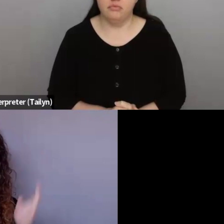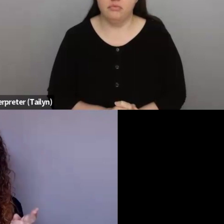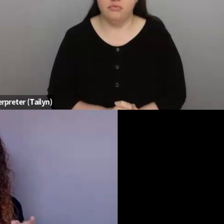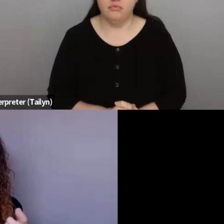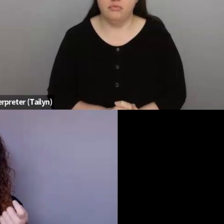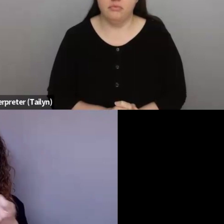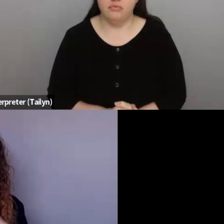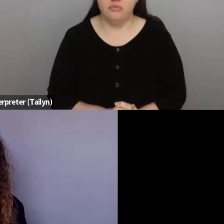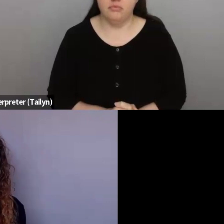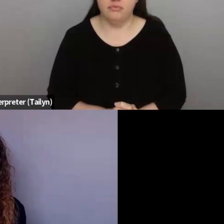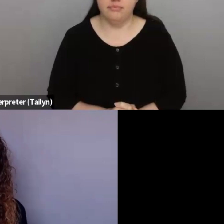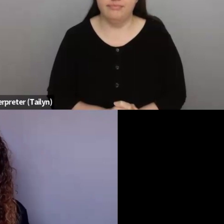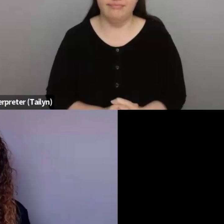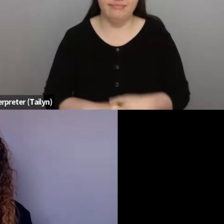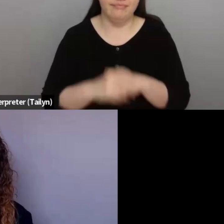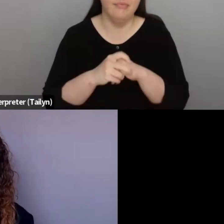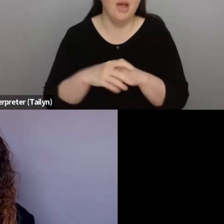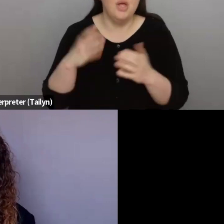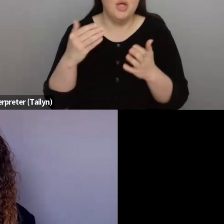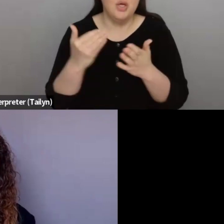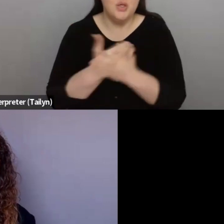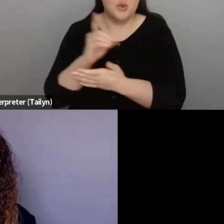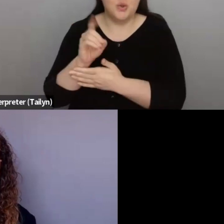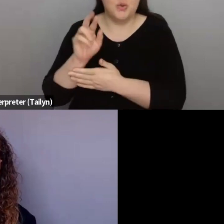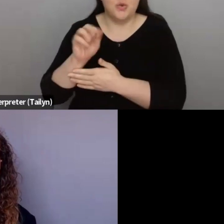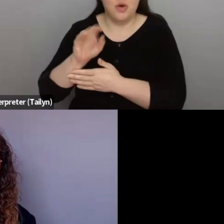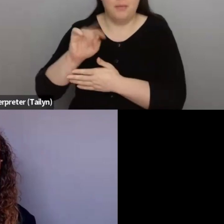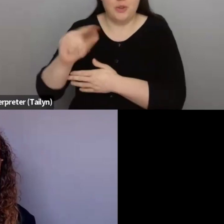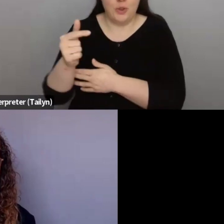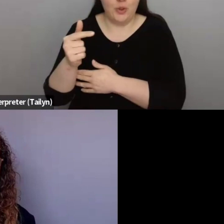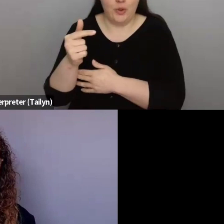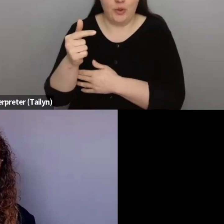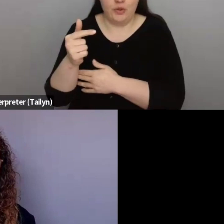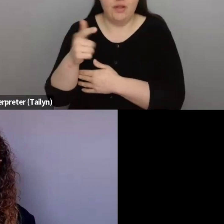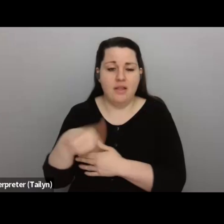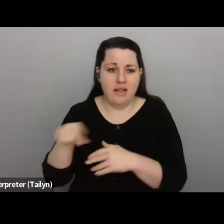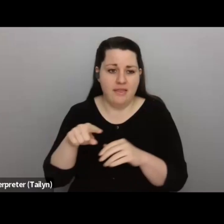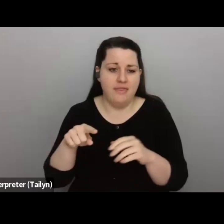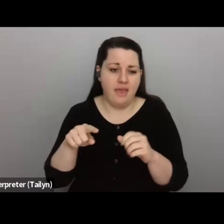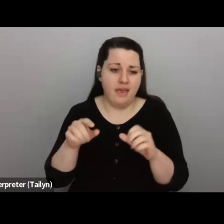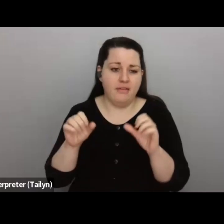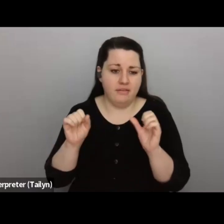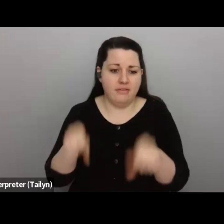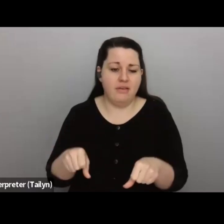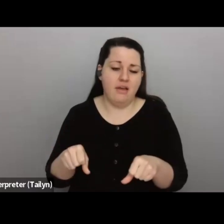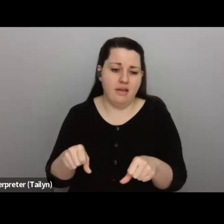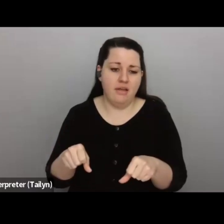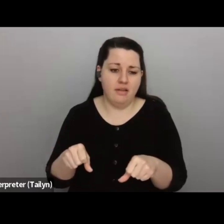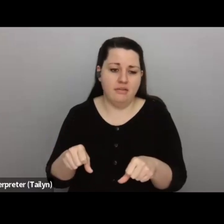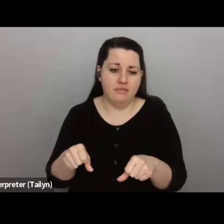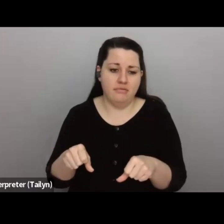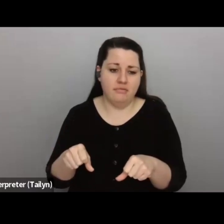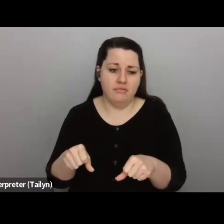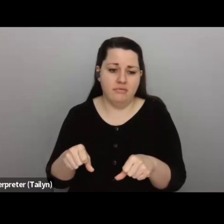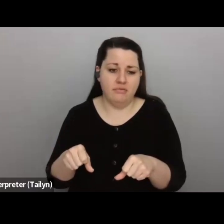Uh, New dramaturgs can take that as they